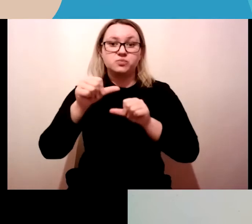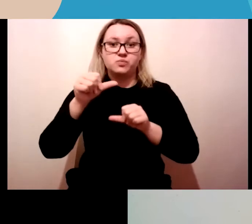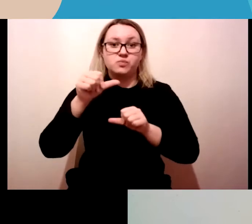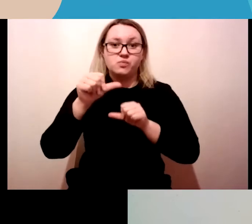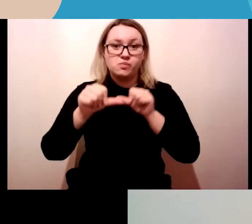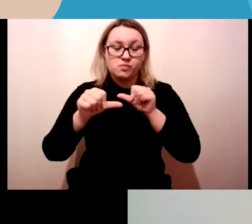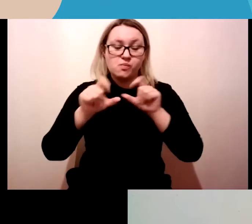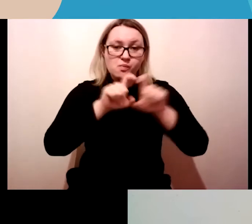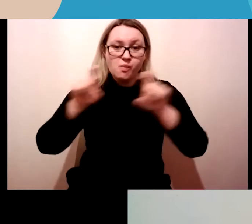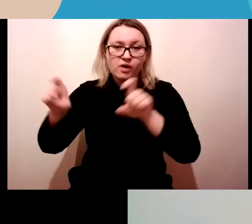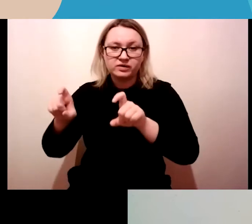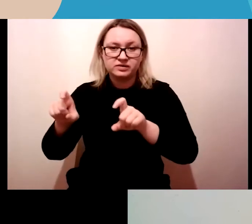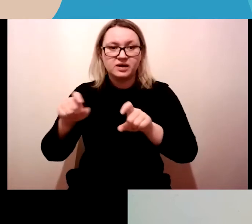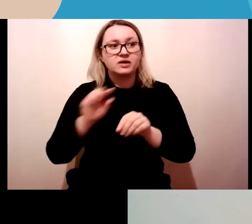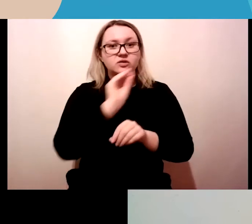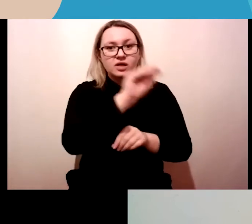So